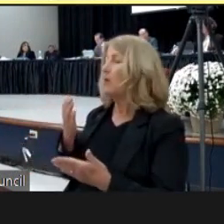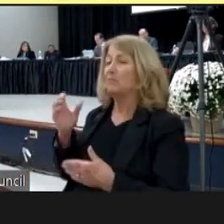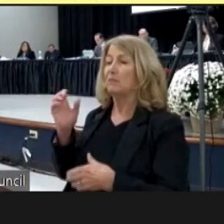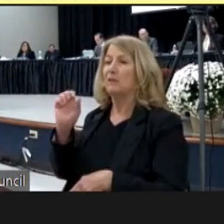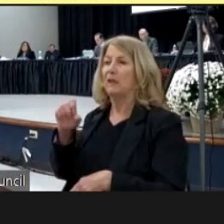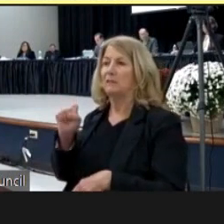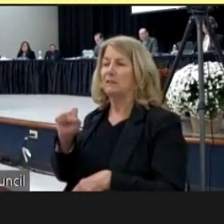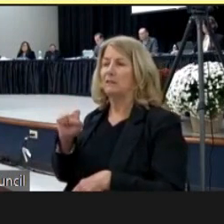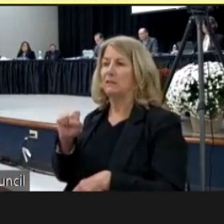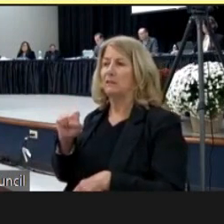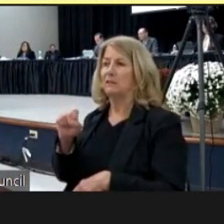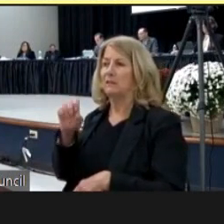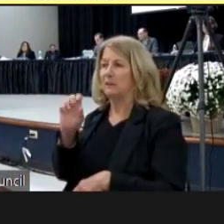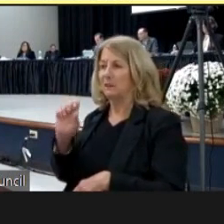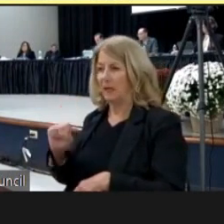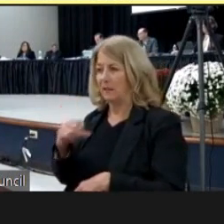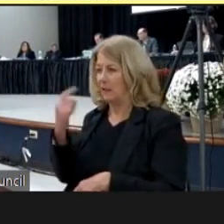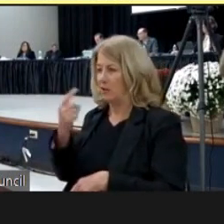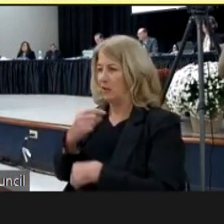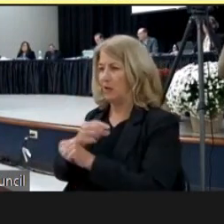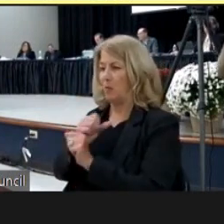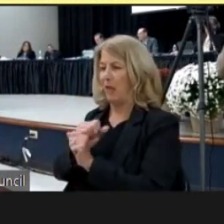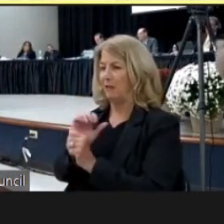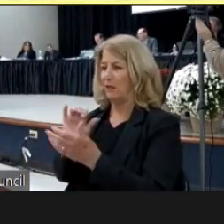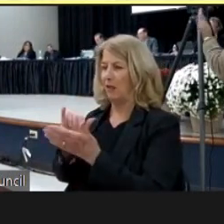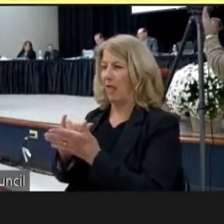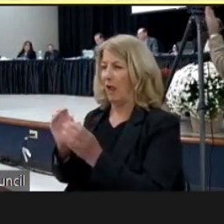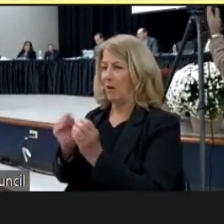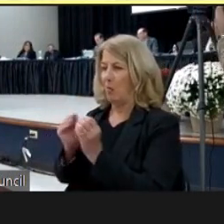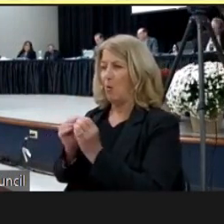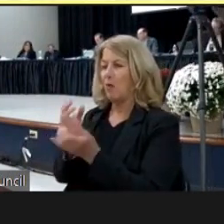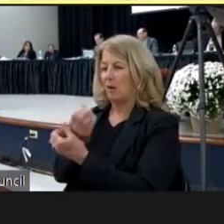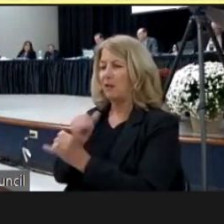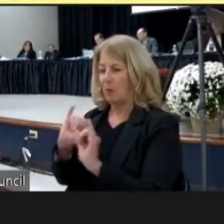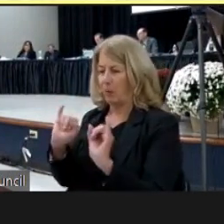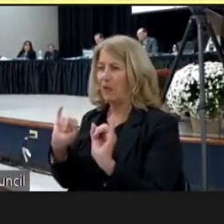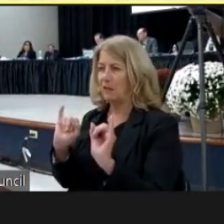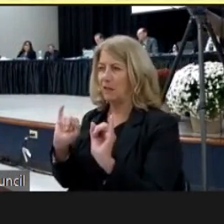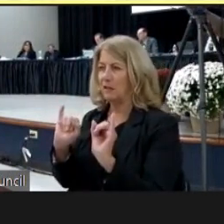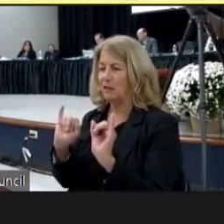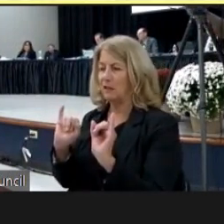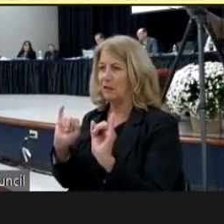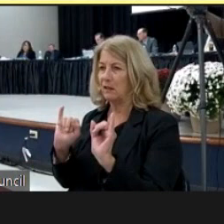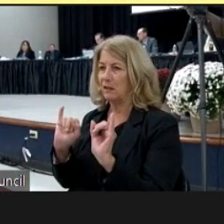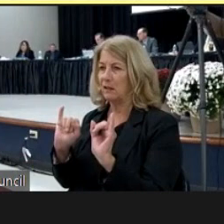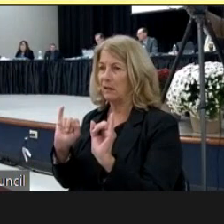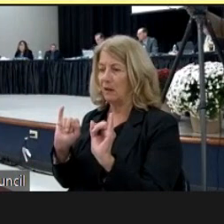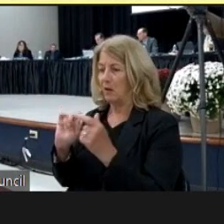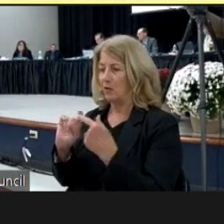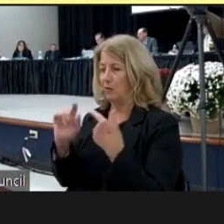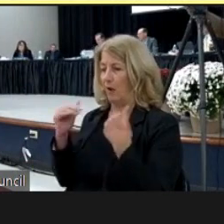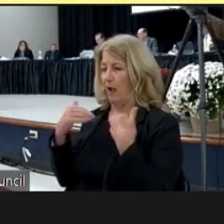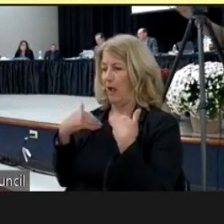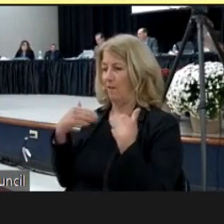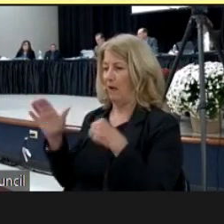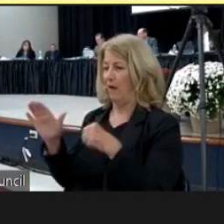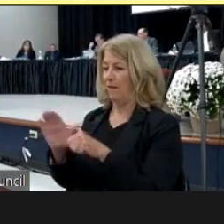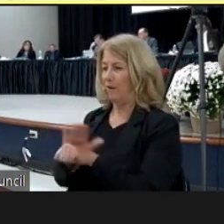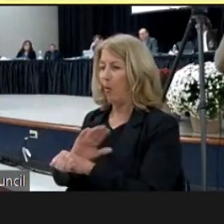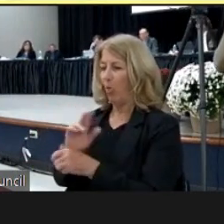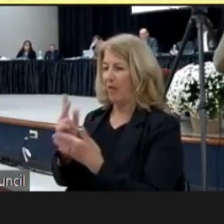Go ahead. Yeah, it just makes it more of an independent dwelling unit to have that full